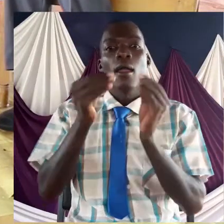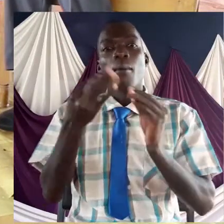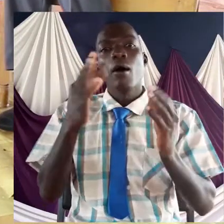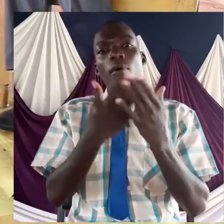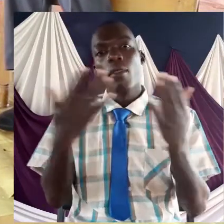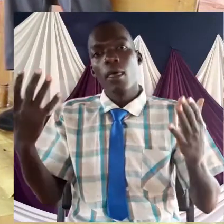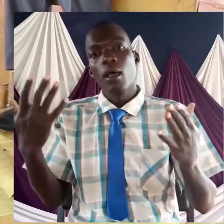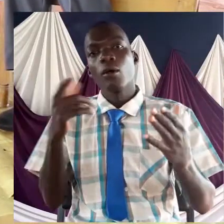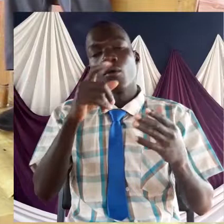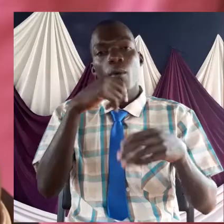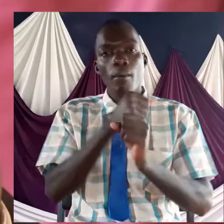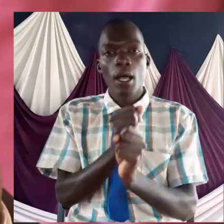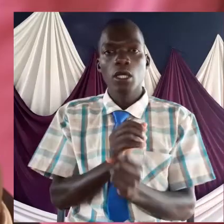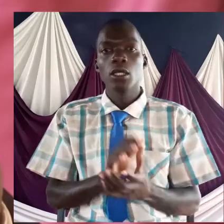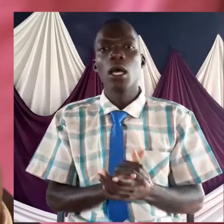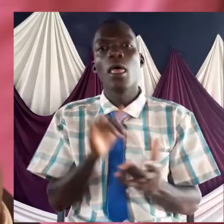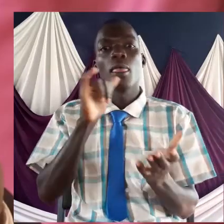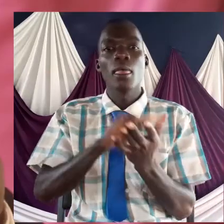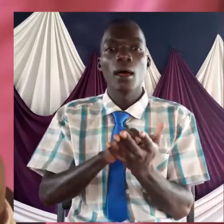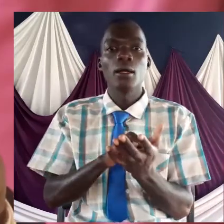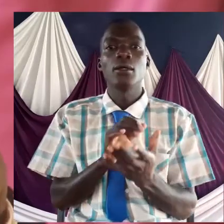you have mentioned that